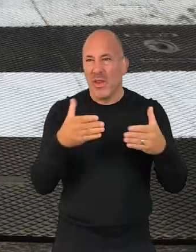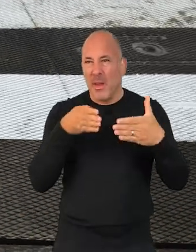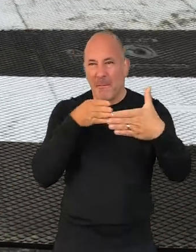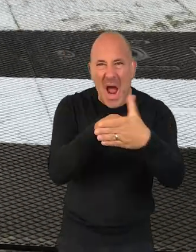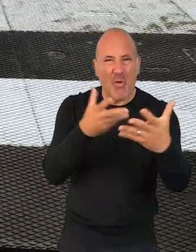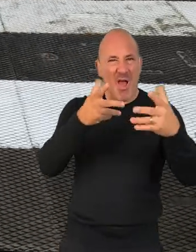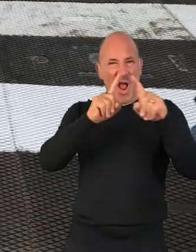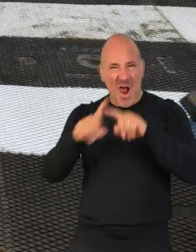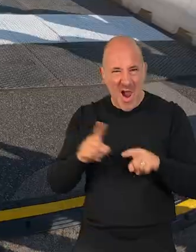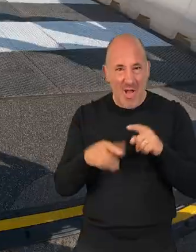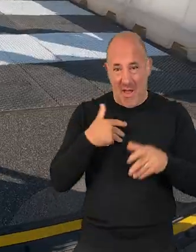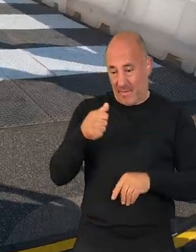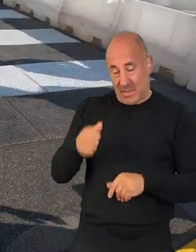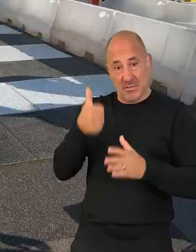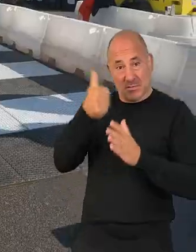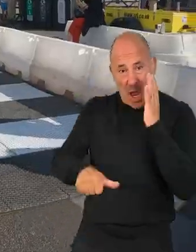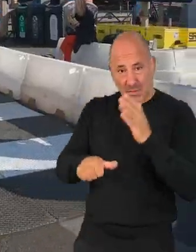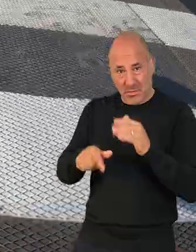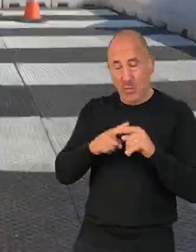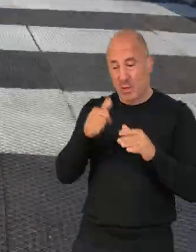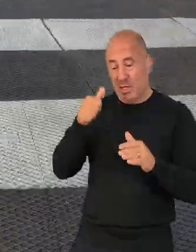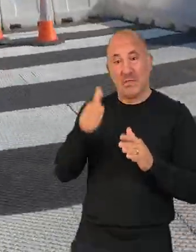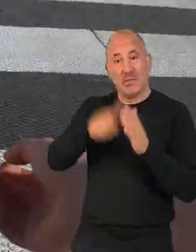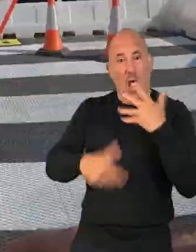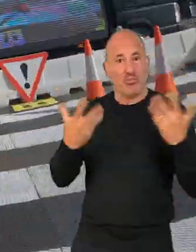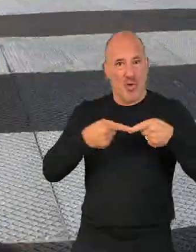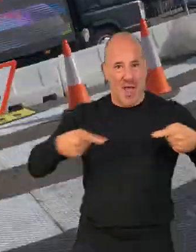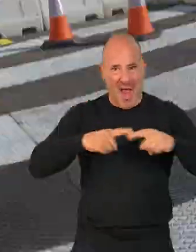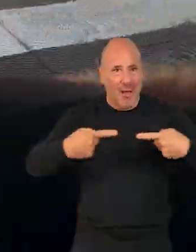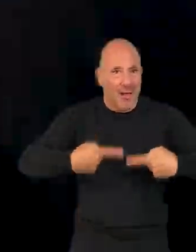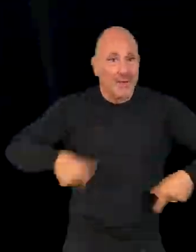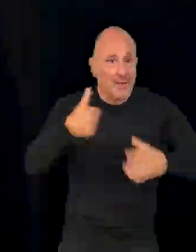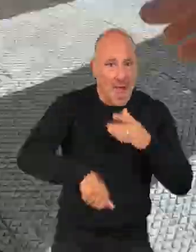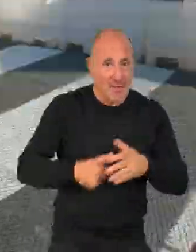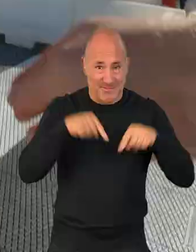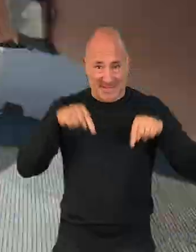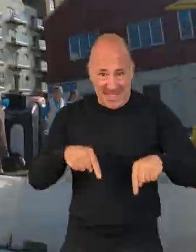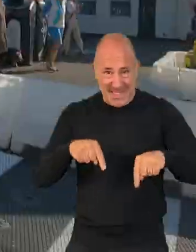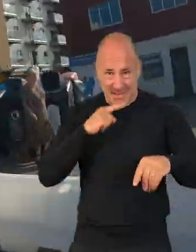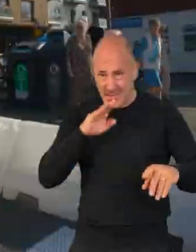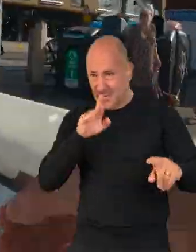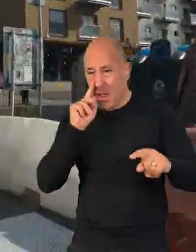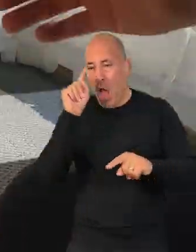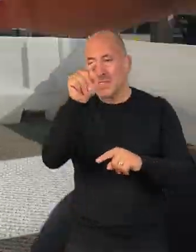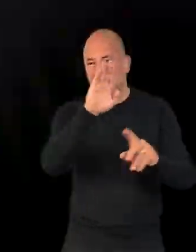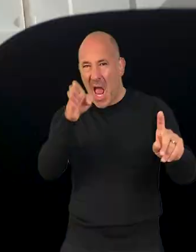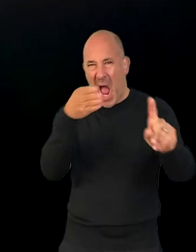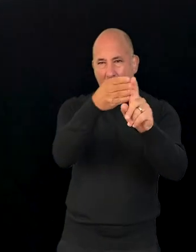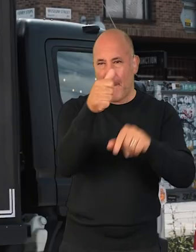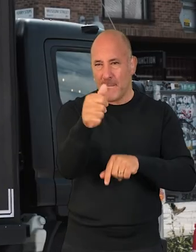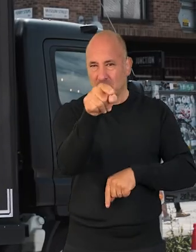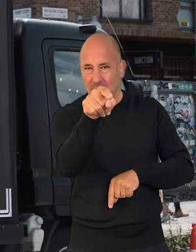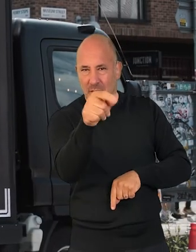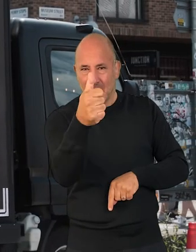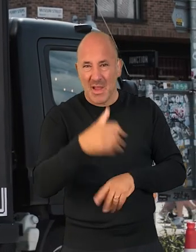other sort of barriers. We'll have a start button and a start line. From there, you'll be able to see the goal button on the other side. There'll also be a